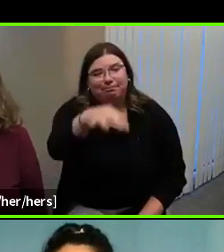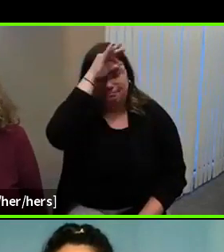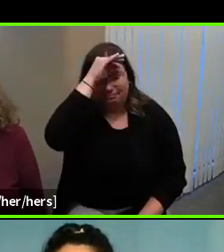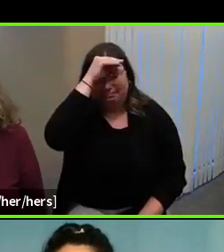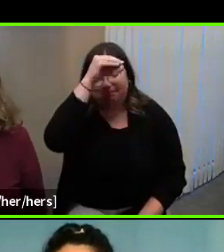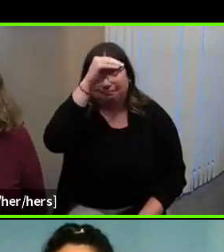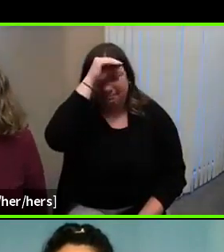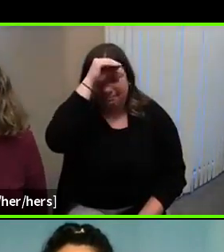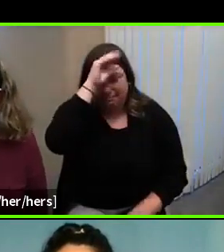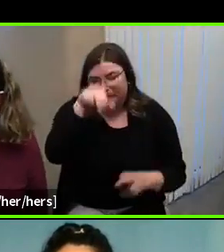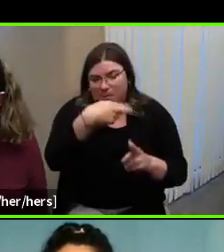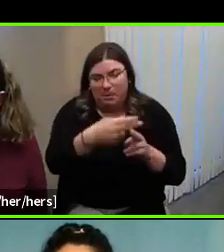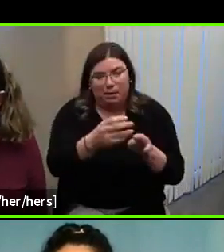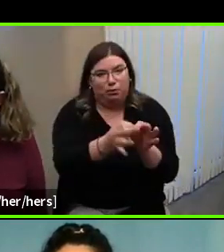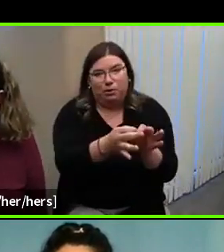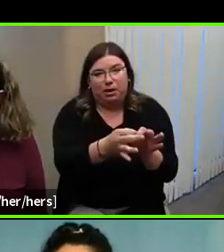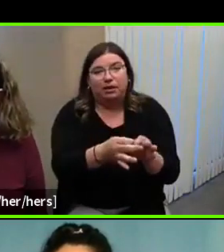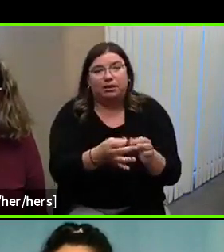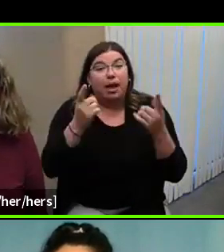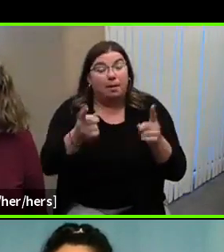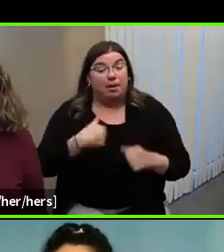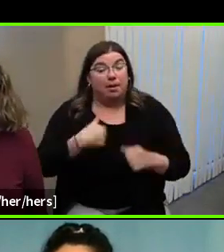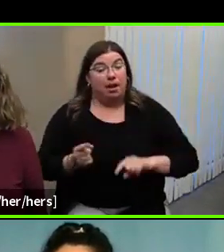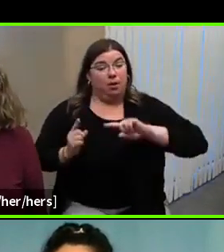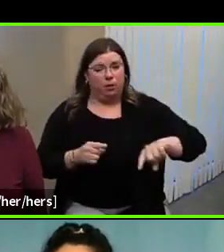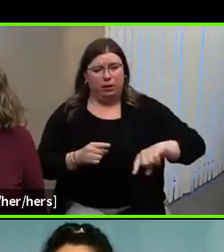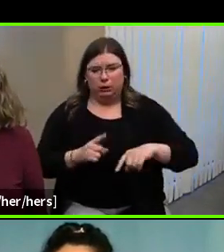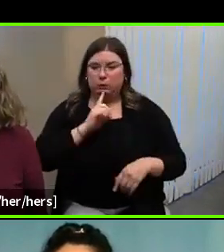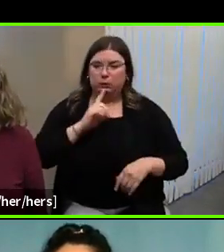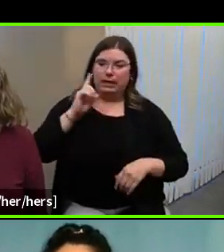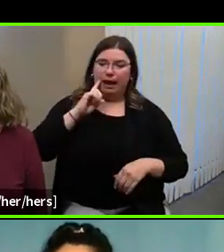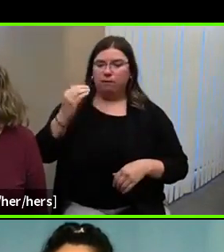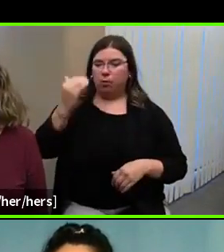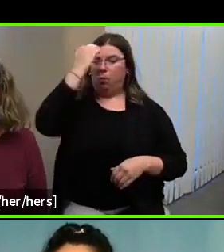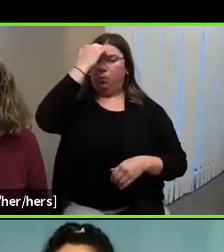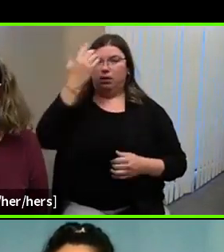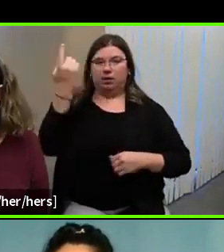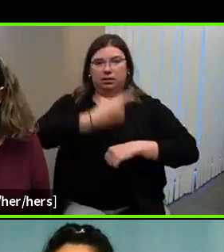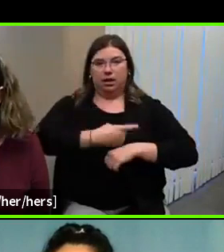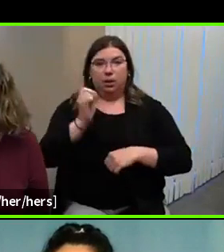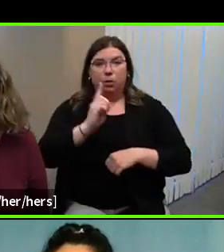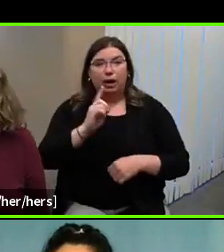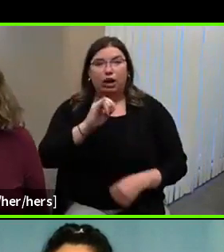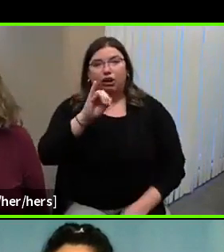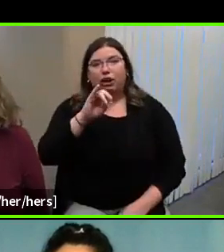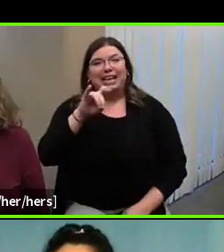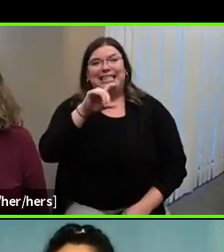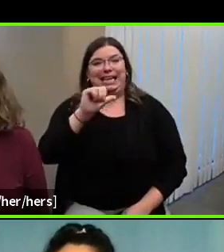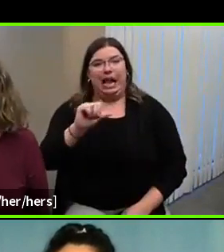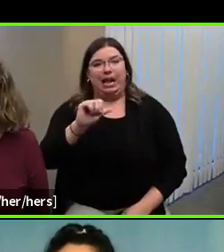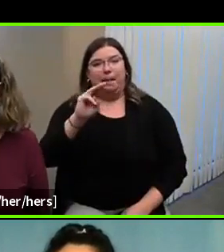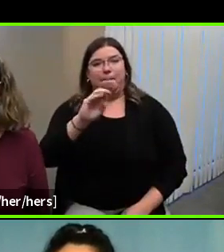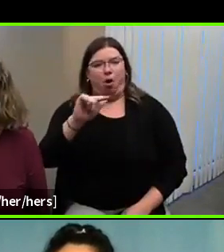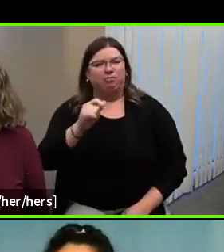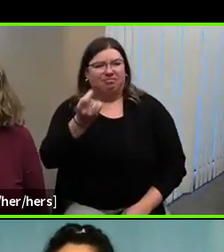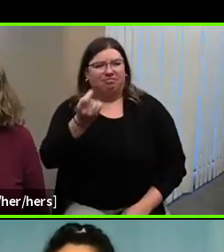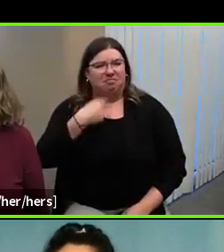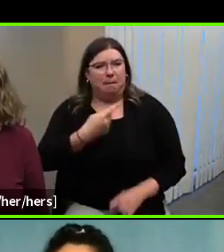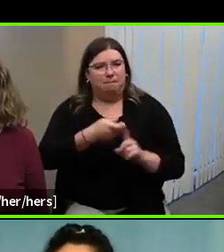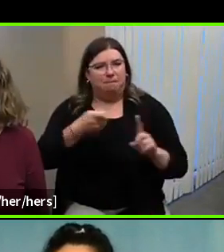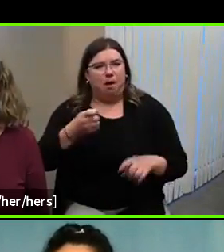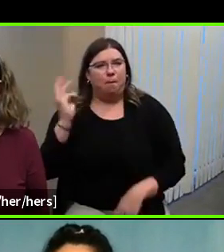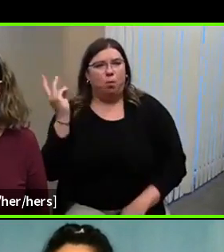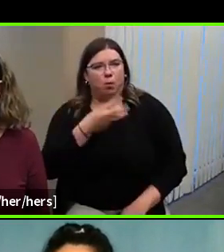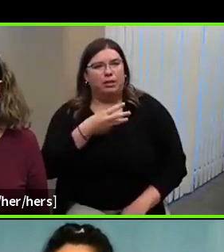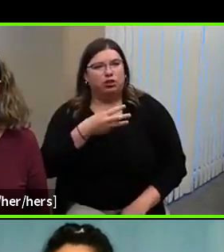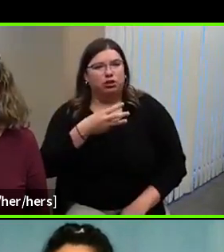about interpreting. I went to a deaf awareness day at the Indiana Mall. I'm from Western Pennsylvania. And